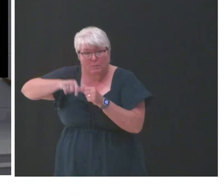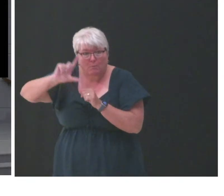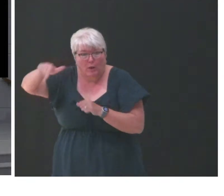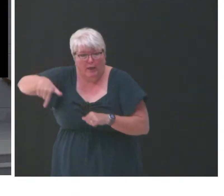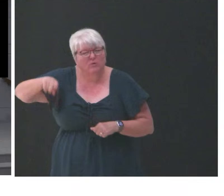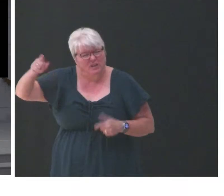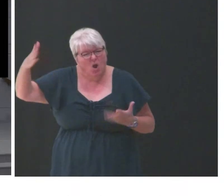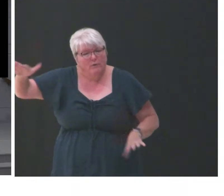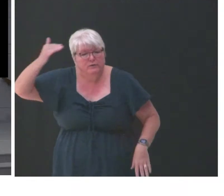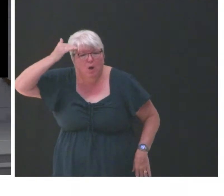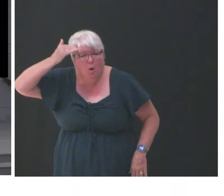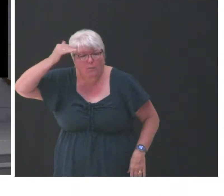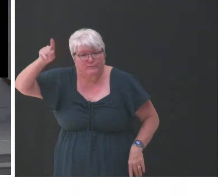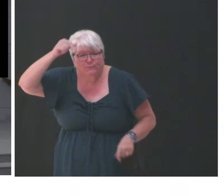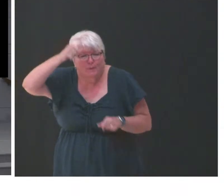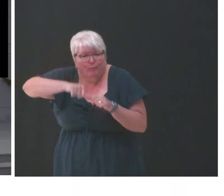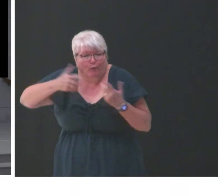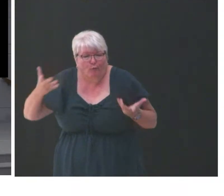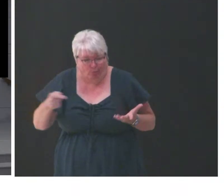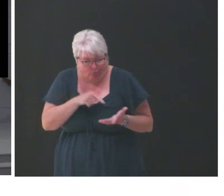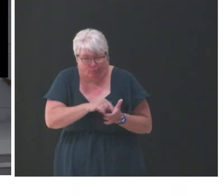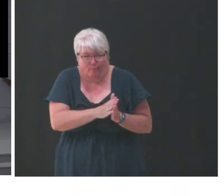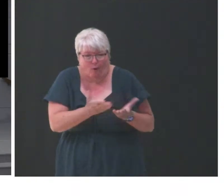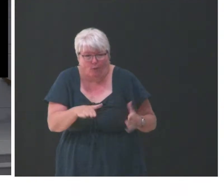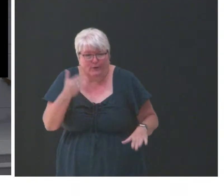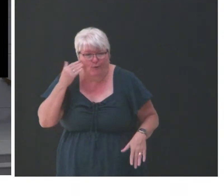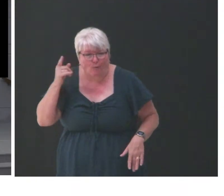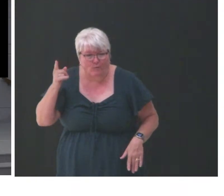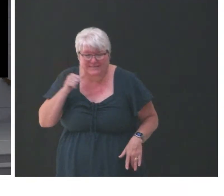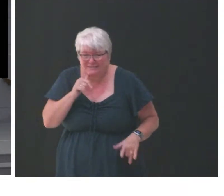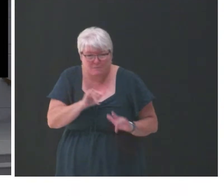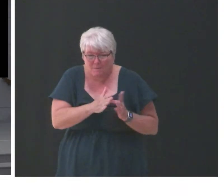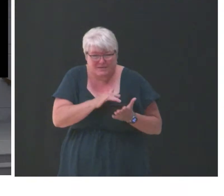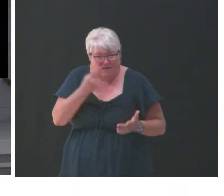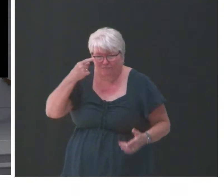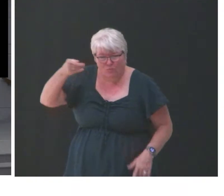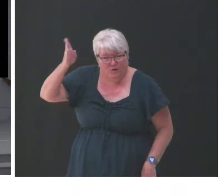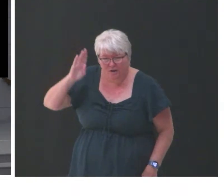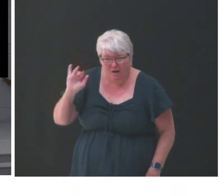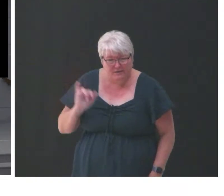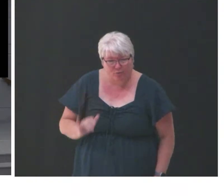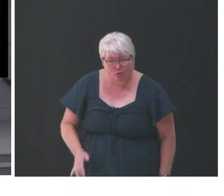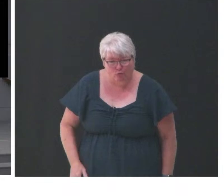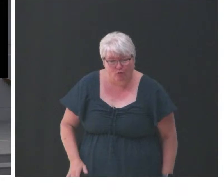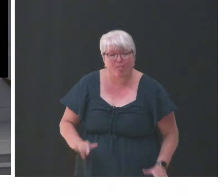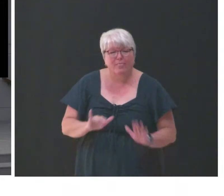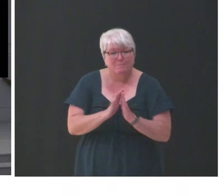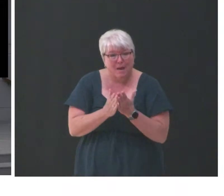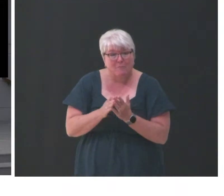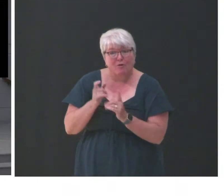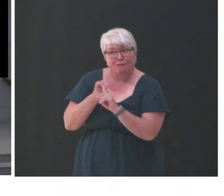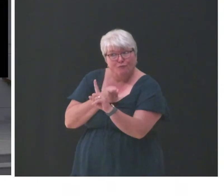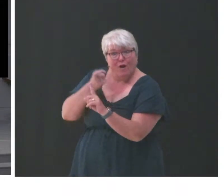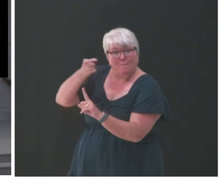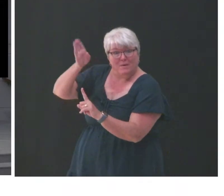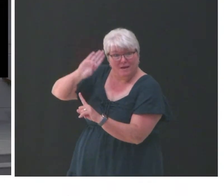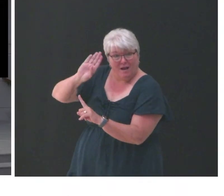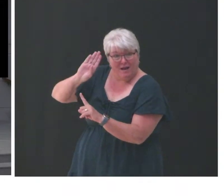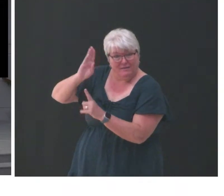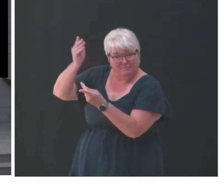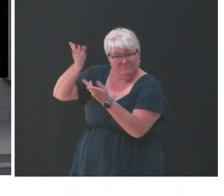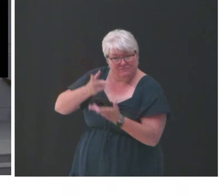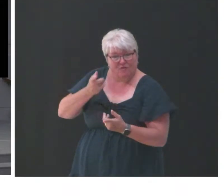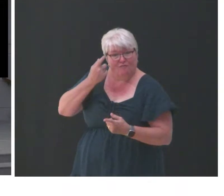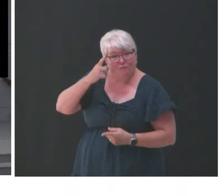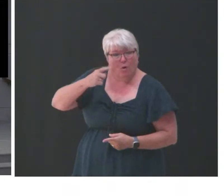one day. He knows everything that is in there. So the Bible is not for God either. The Bible is from God, but it's